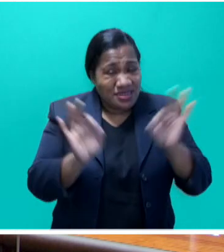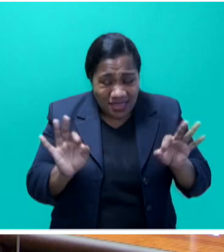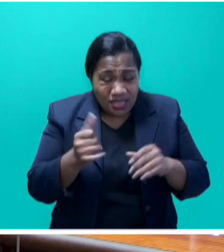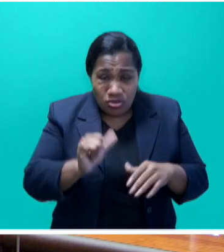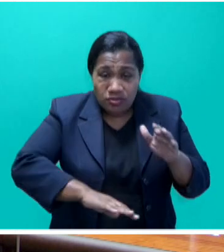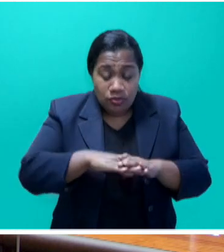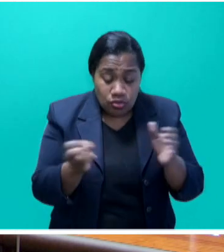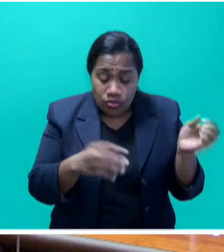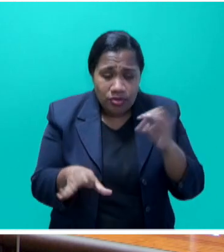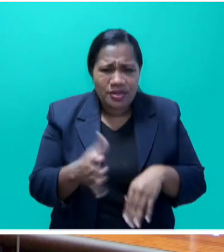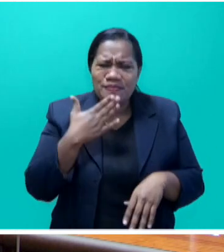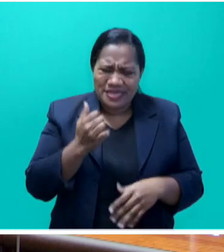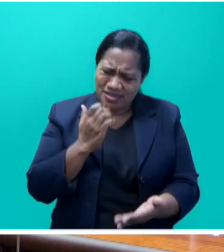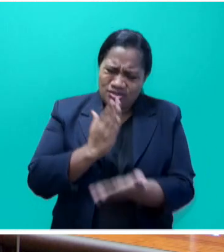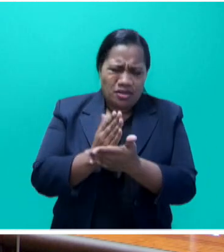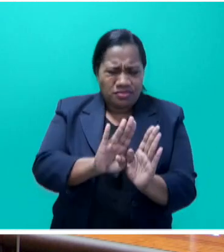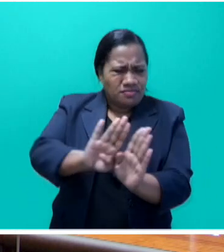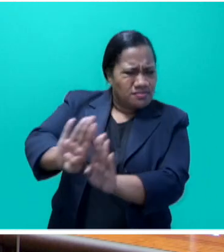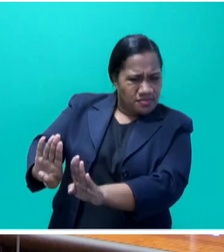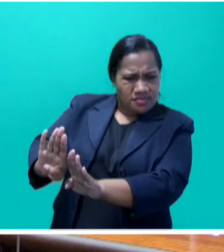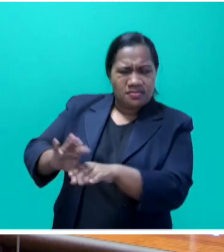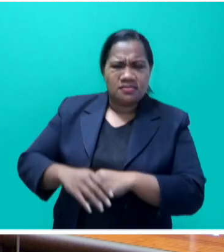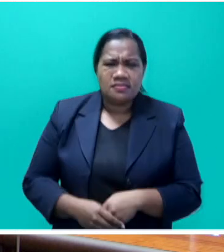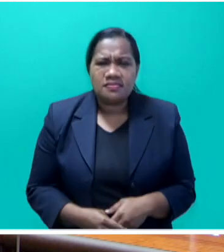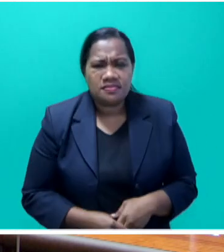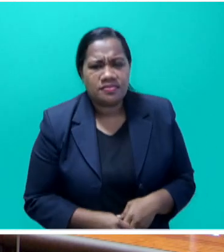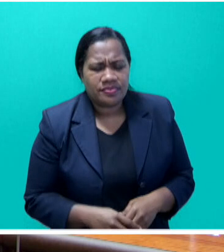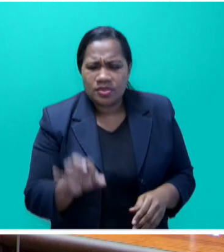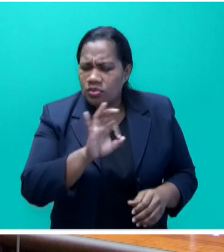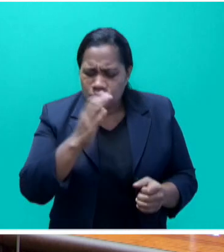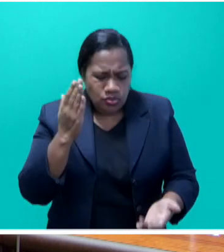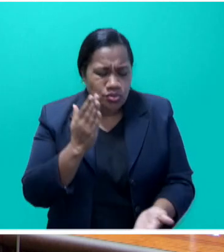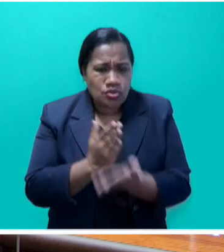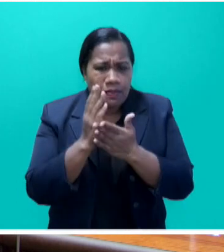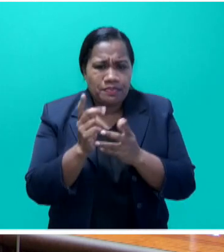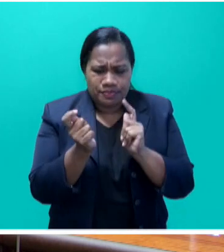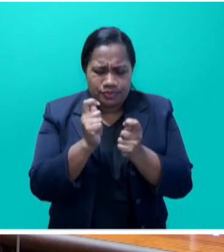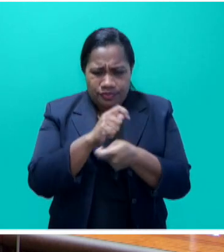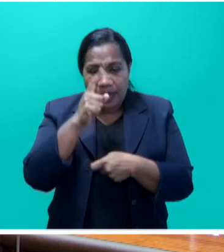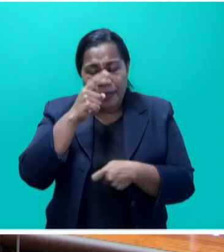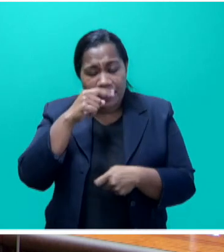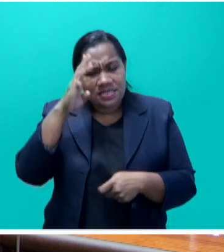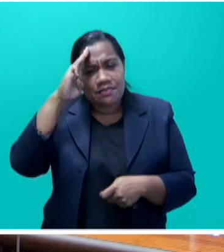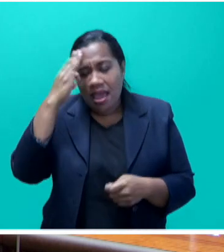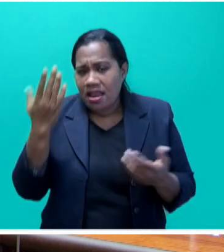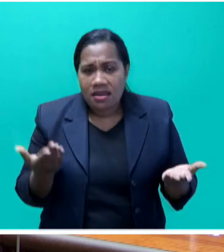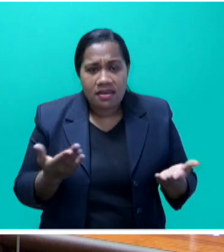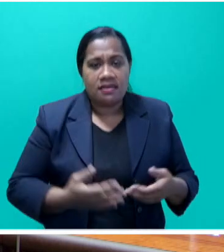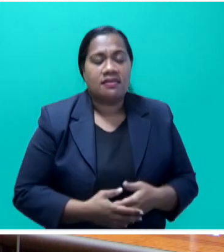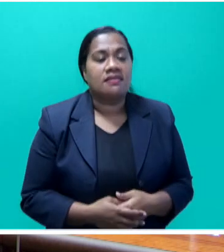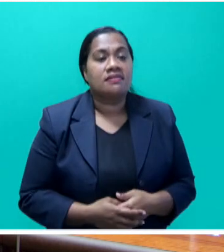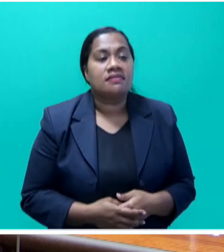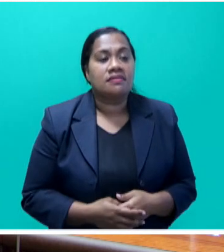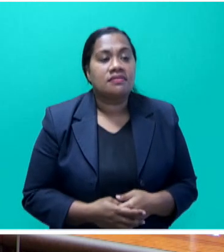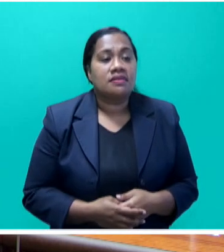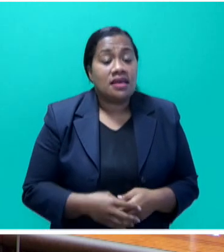don't contribute. Don't start twisting people's minds. It's actually causing mayhem for no reason whatsoever. I